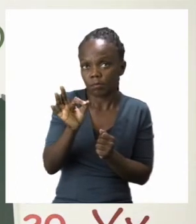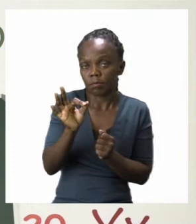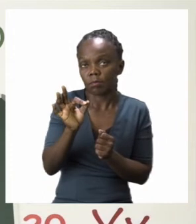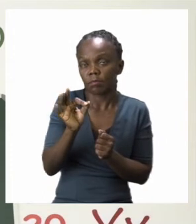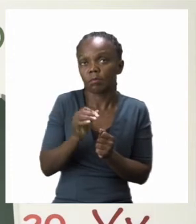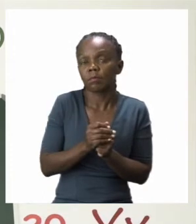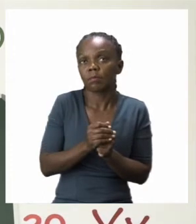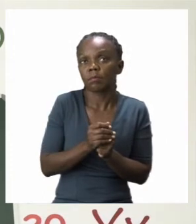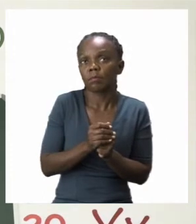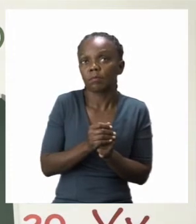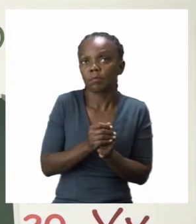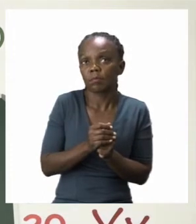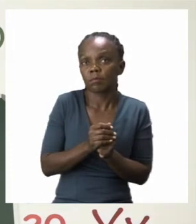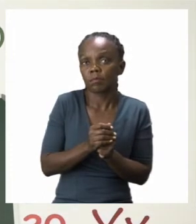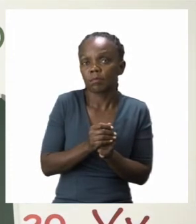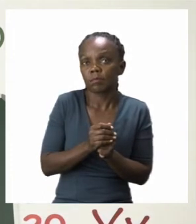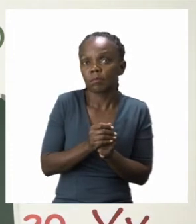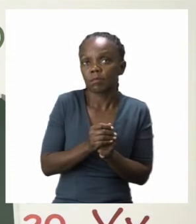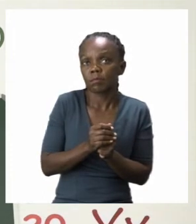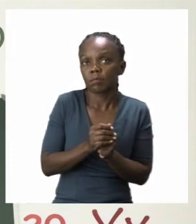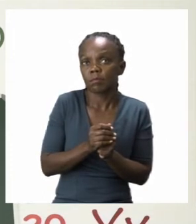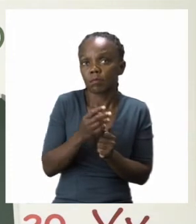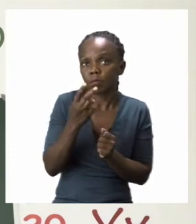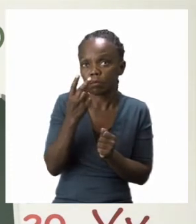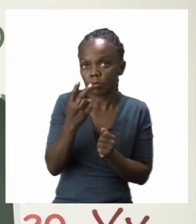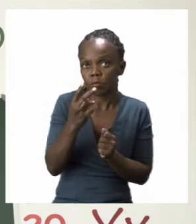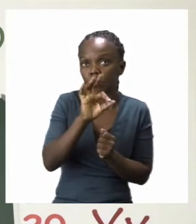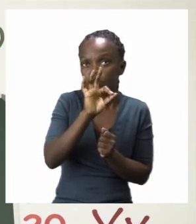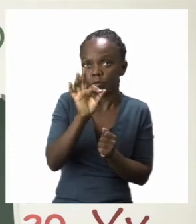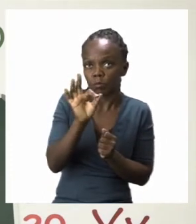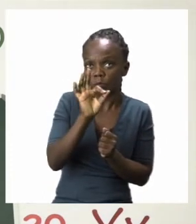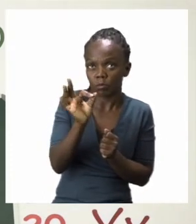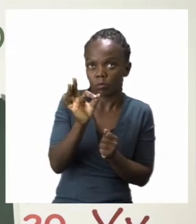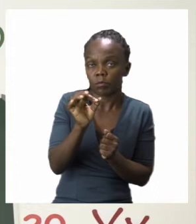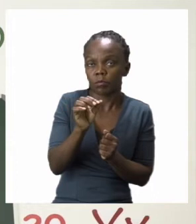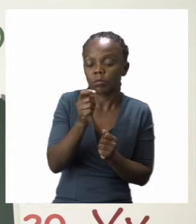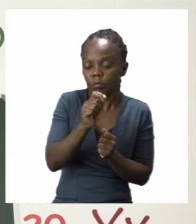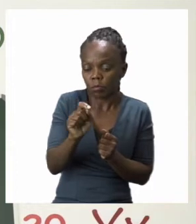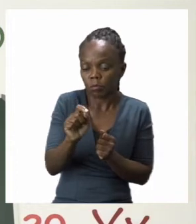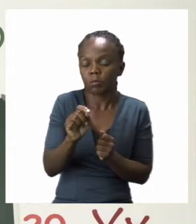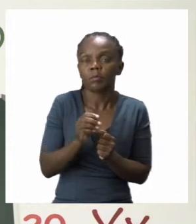So we're going to take our two and put them next to our